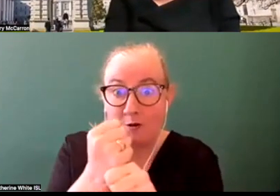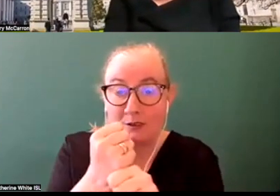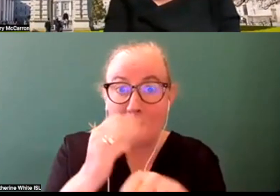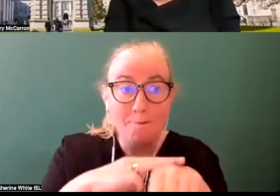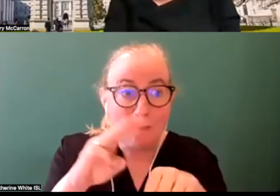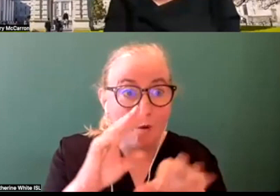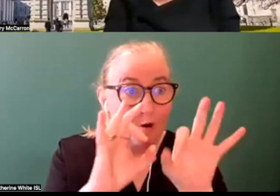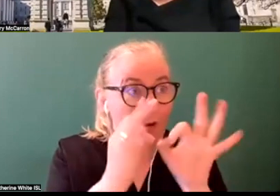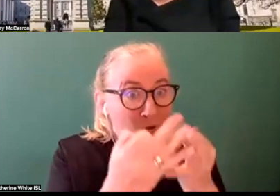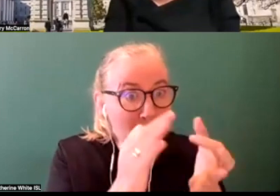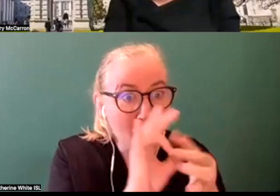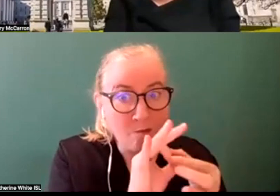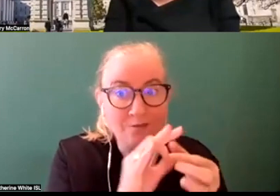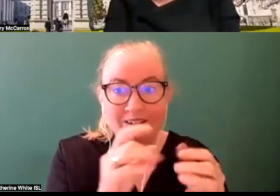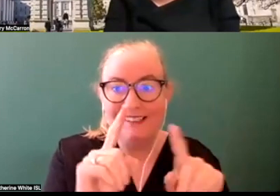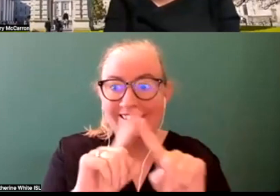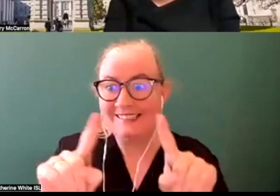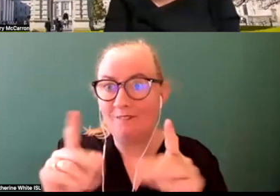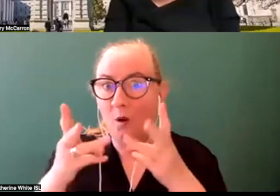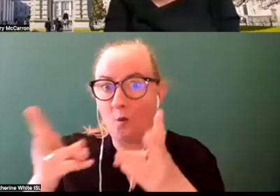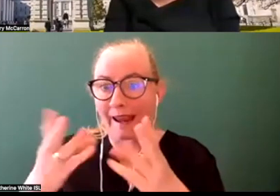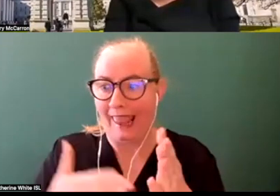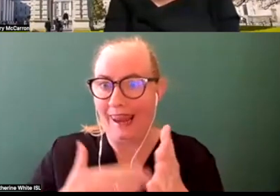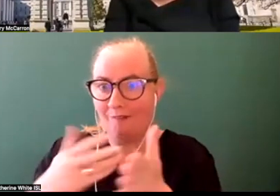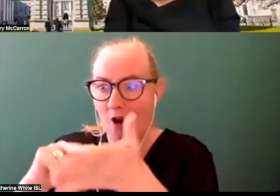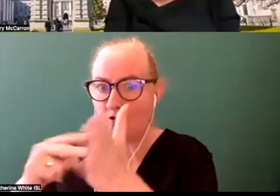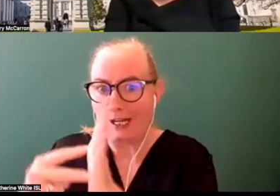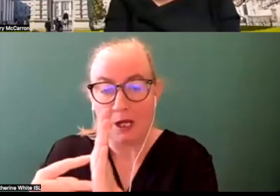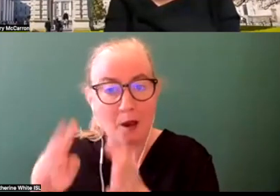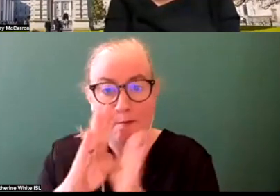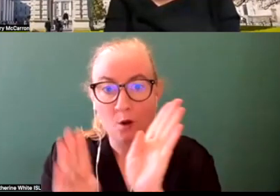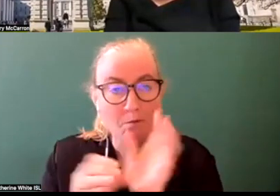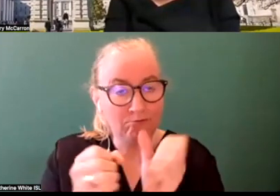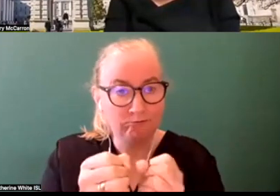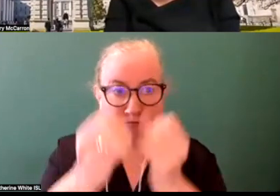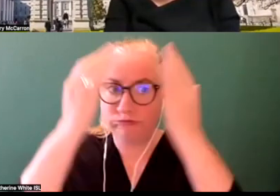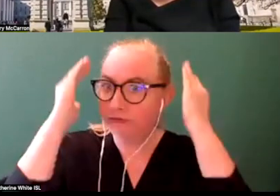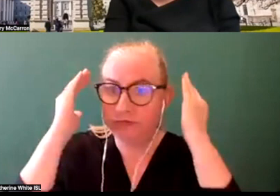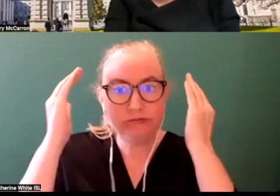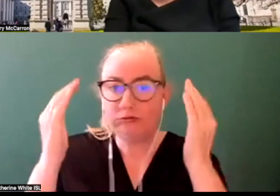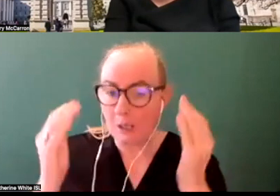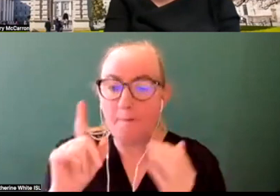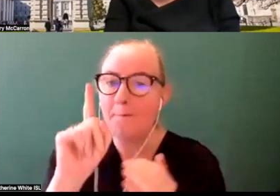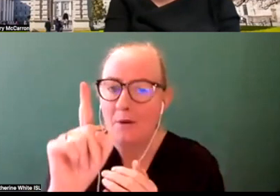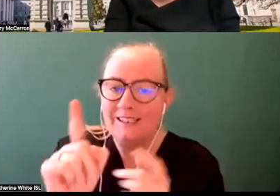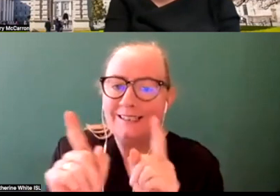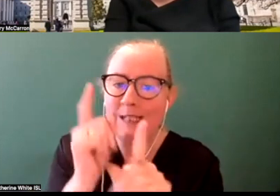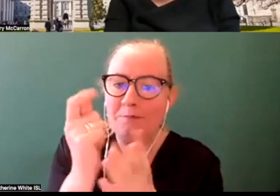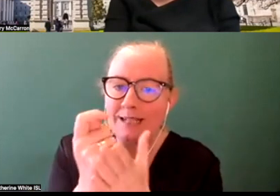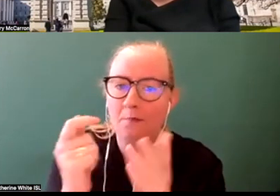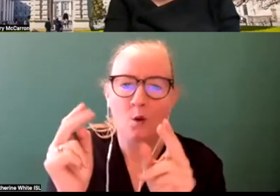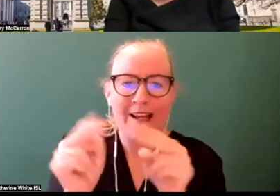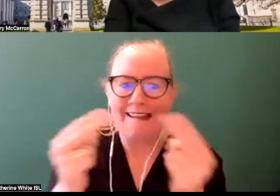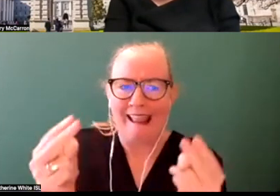more alternative living arrangements, it becomes daunting. And so, but yet at the same time, we can't just say to